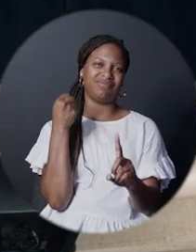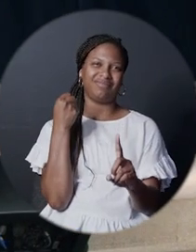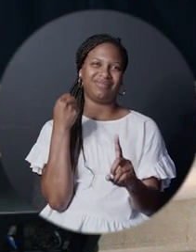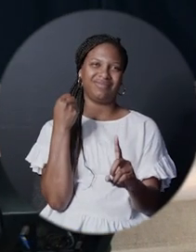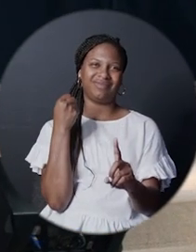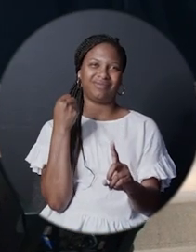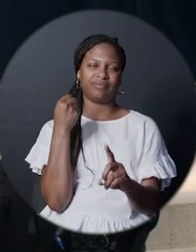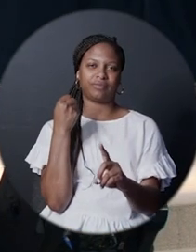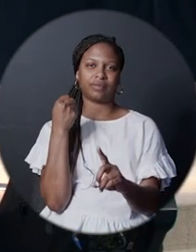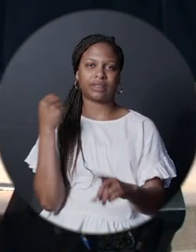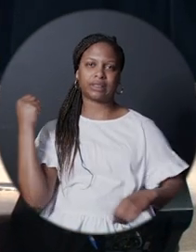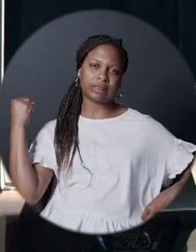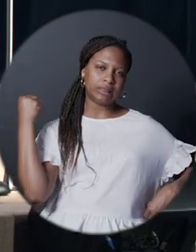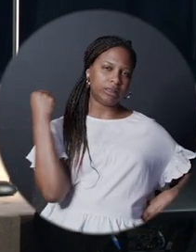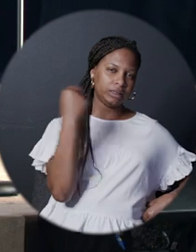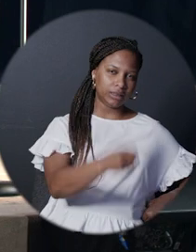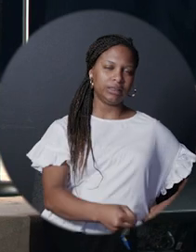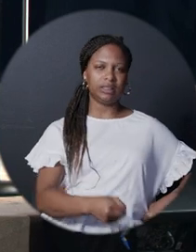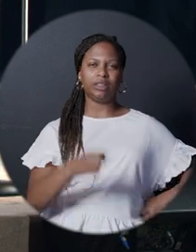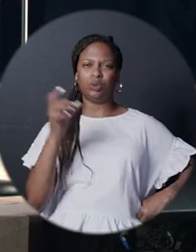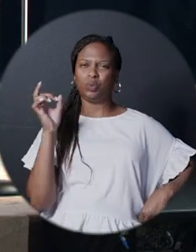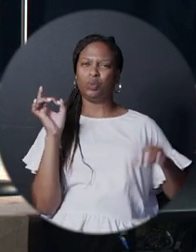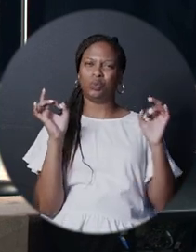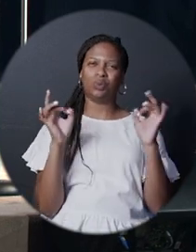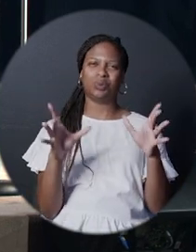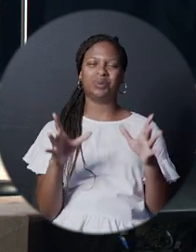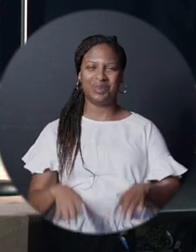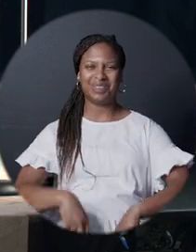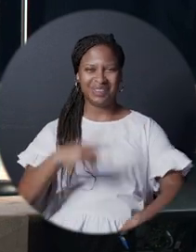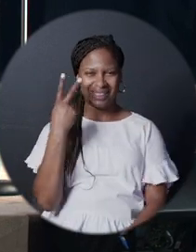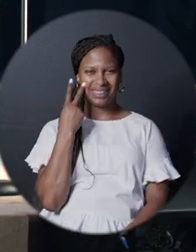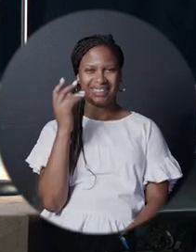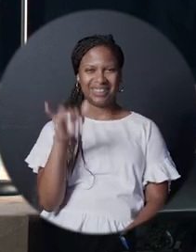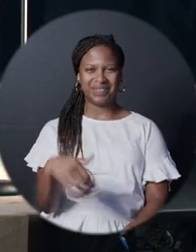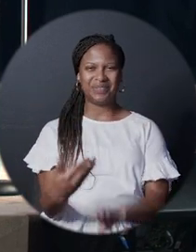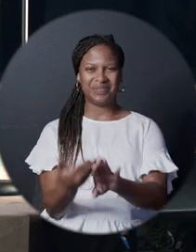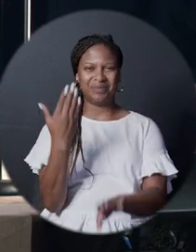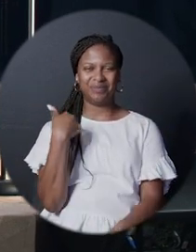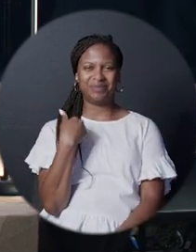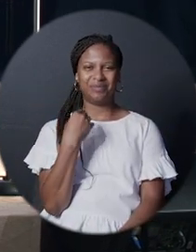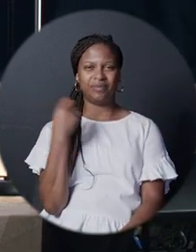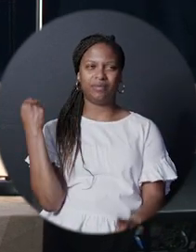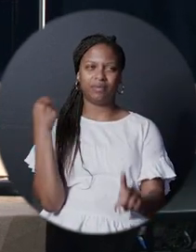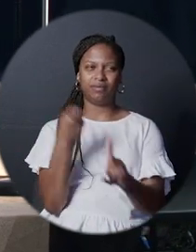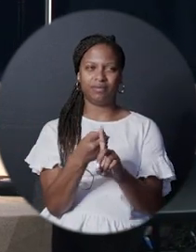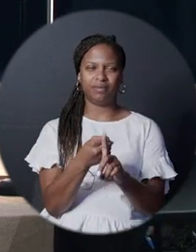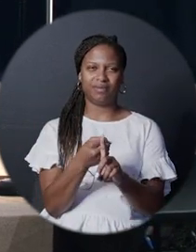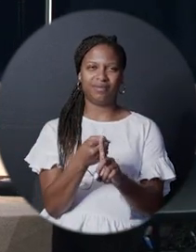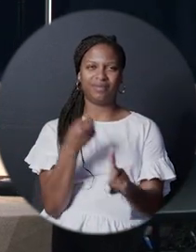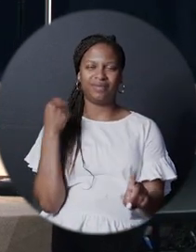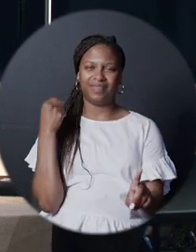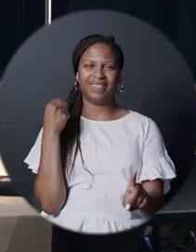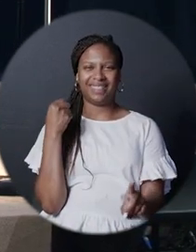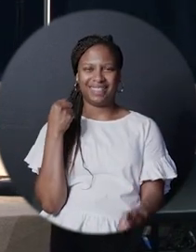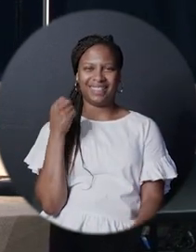out? The swing after the knockout is just horrible. Have you all ever seen that? He gets hit and